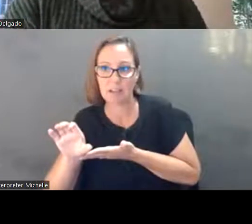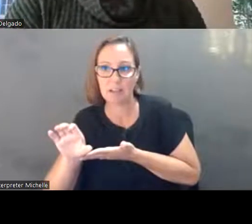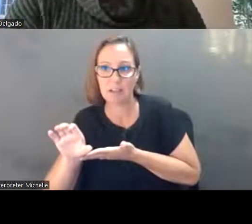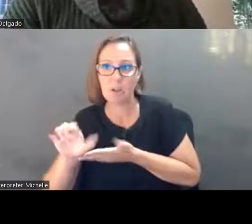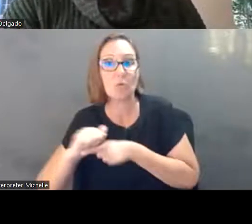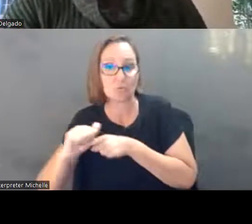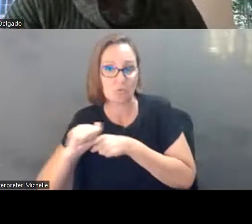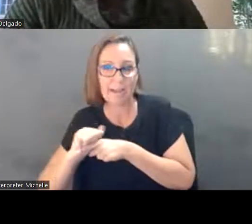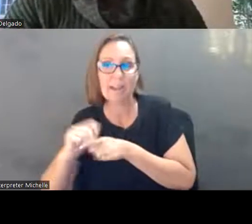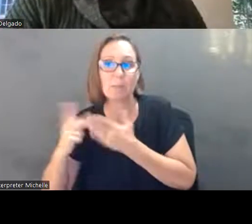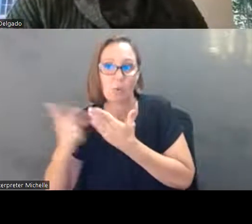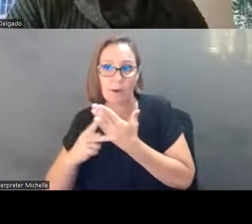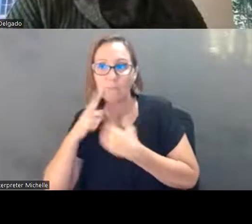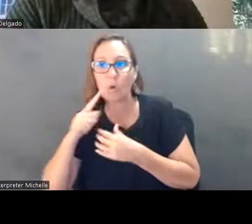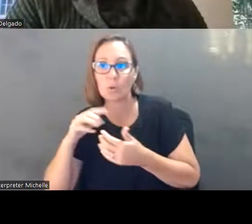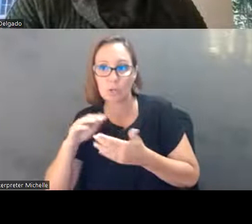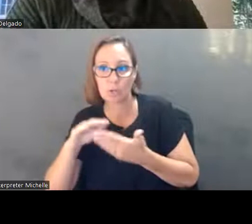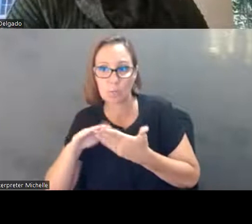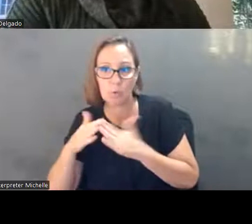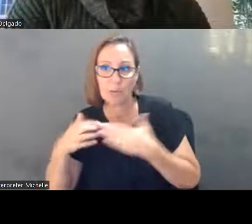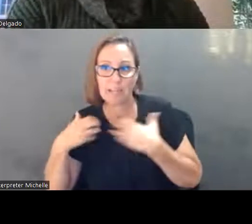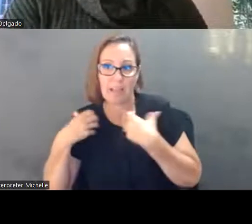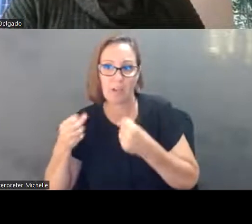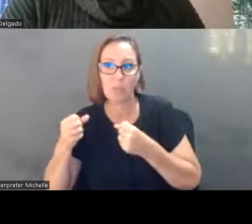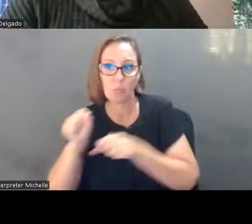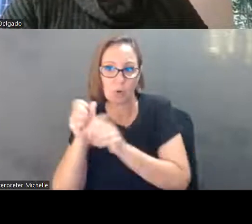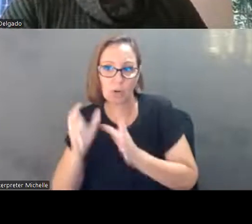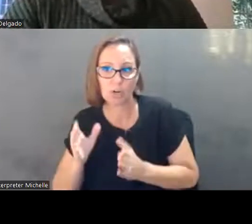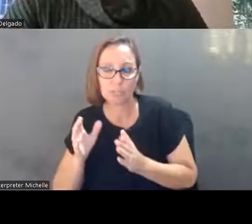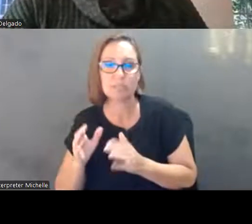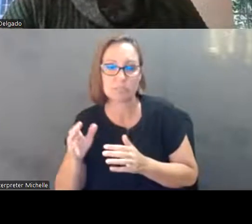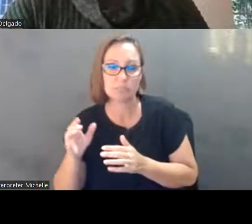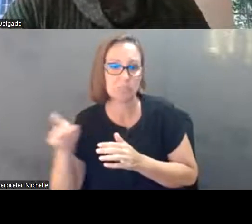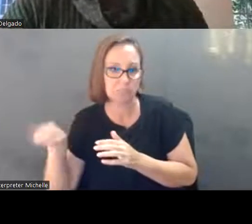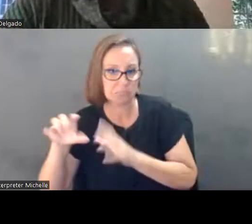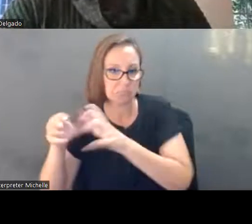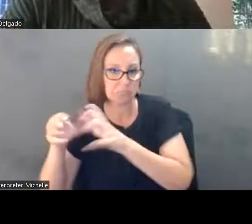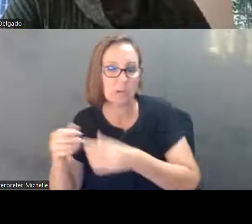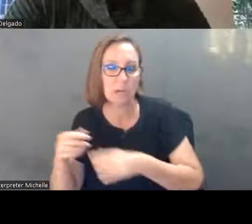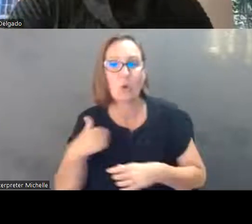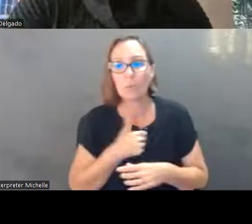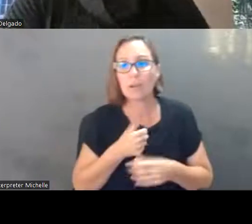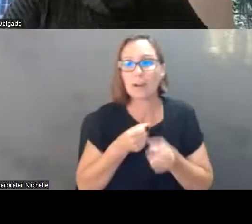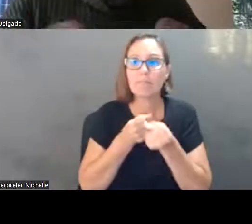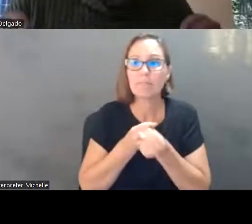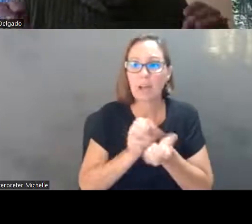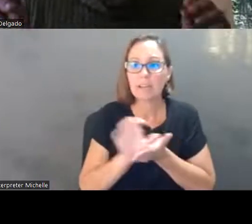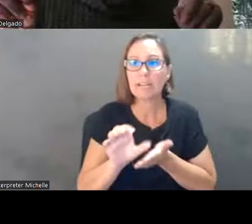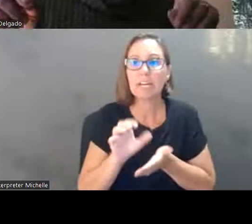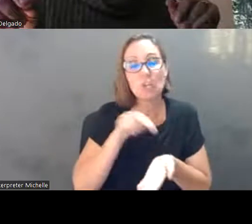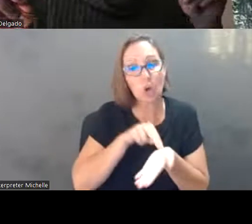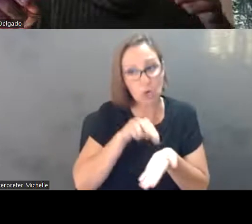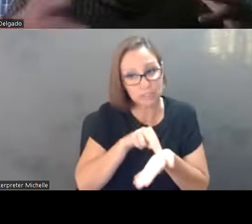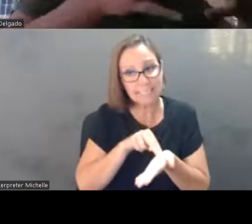training programs for community health workers and promotores. In addition, we're looking to fund nursing initiative